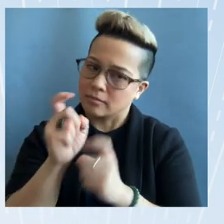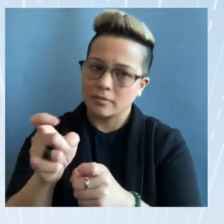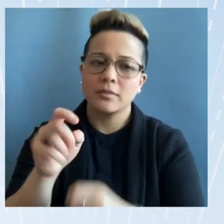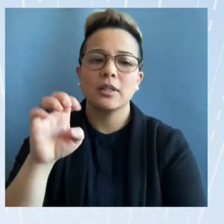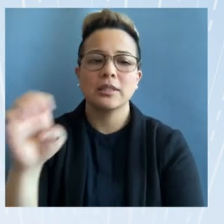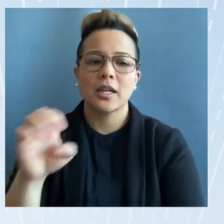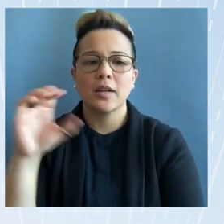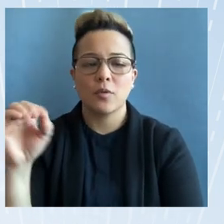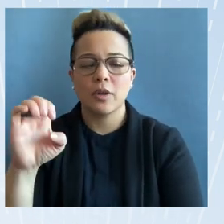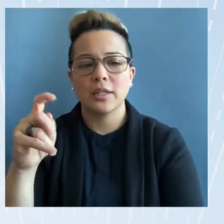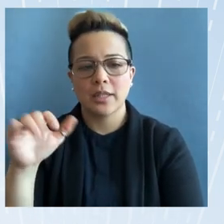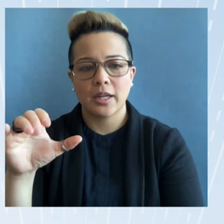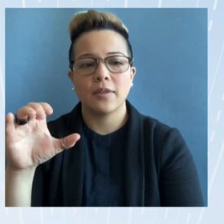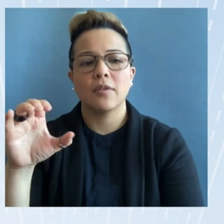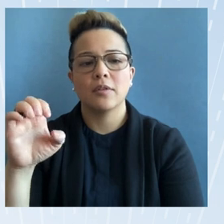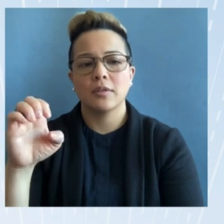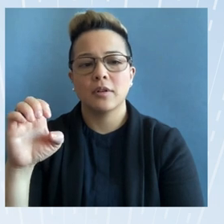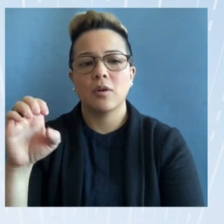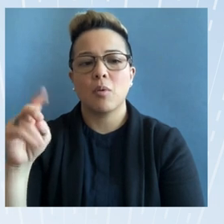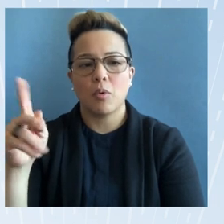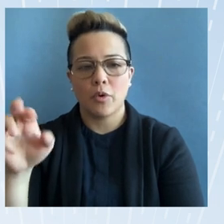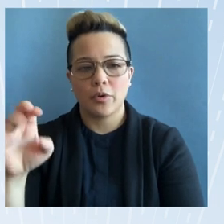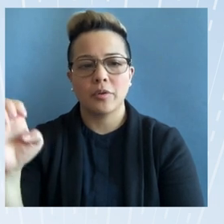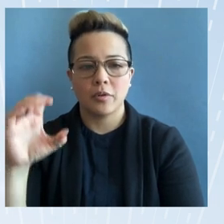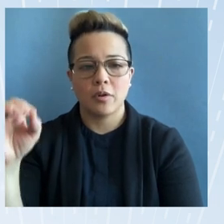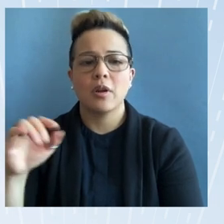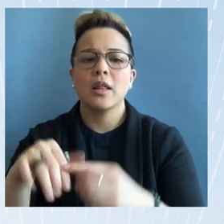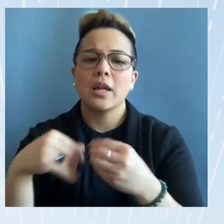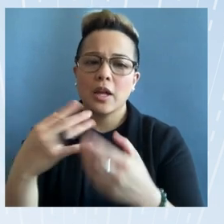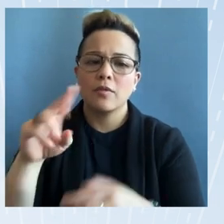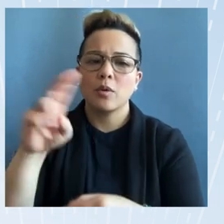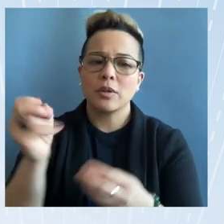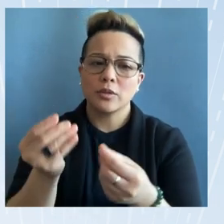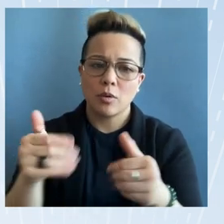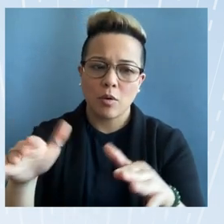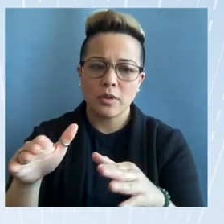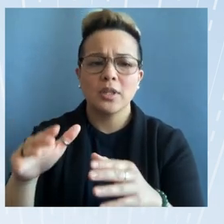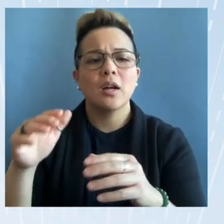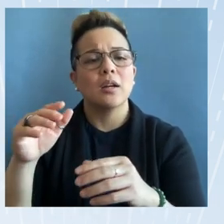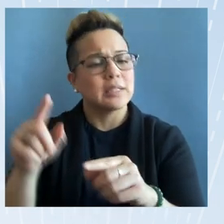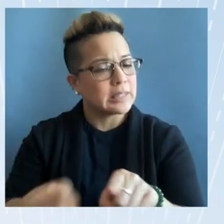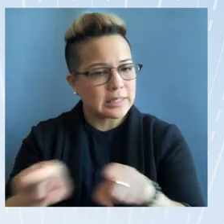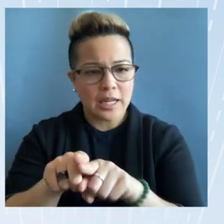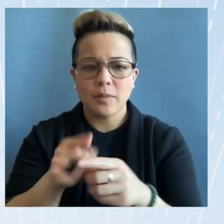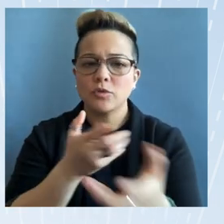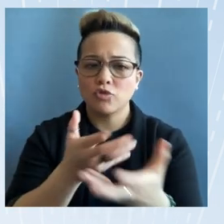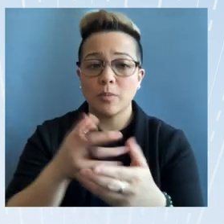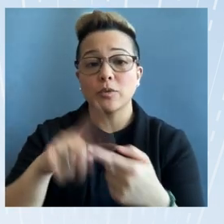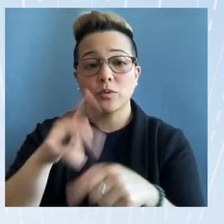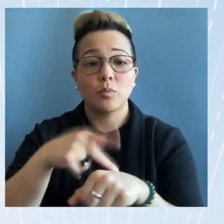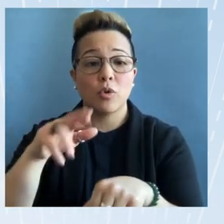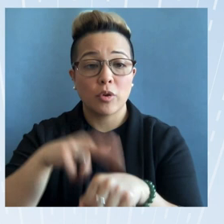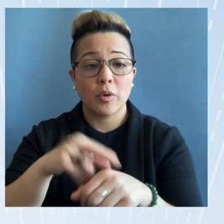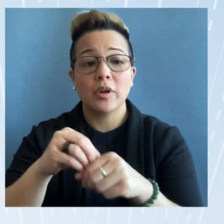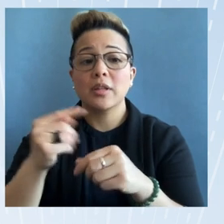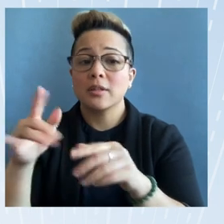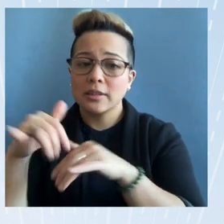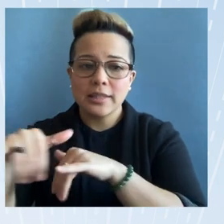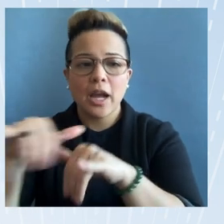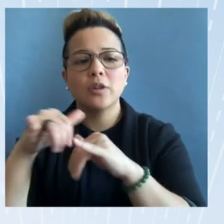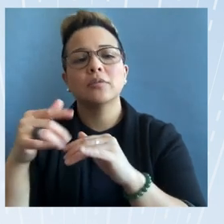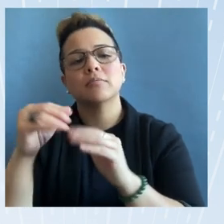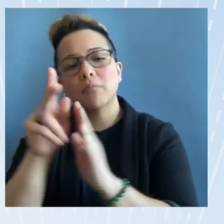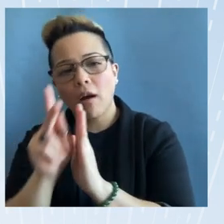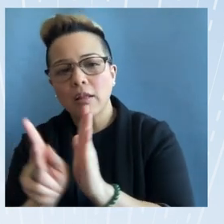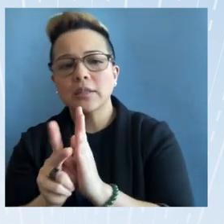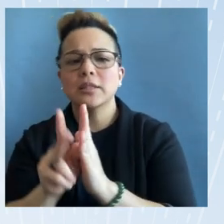the U.S. territories at least comparable treatment to Puerto Rico in the standards, policies, and norms in federal departments